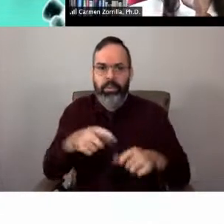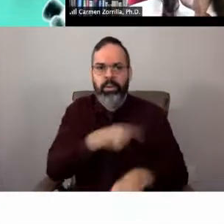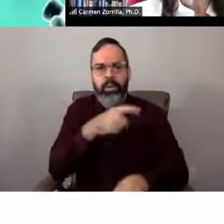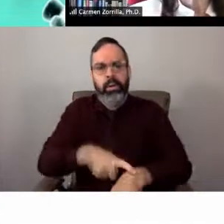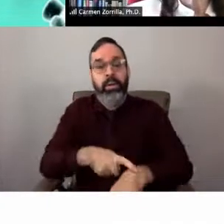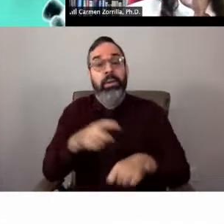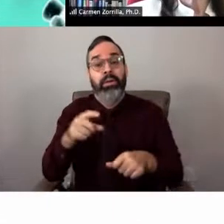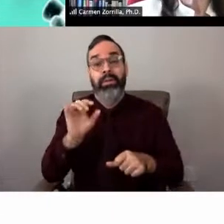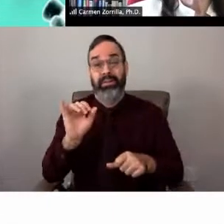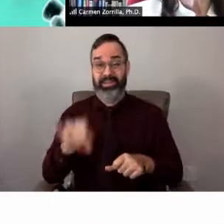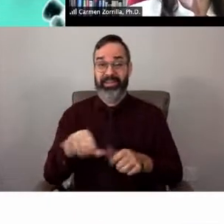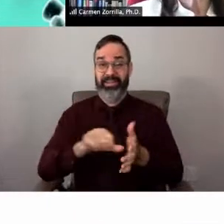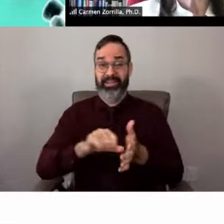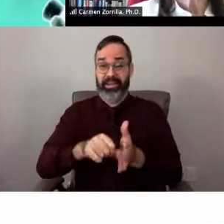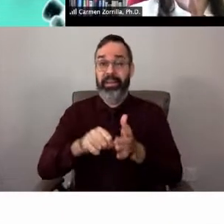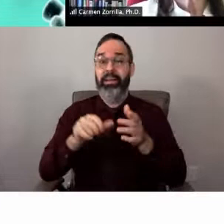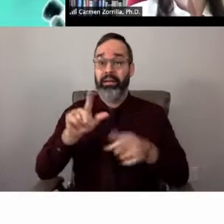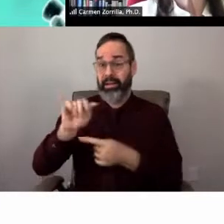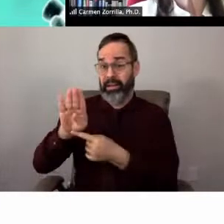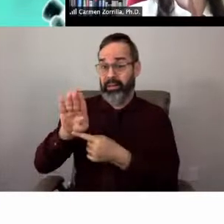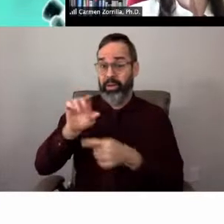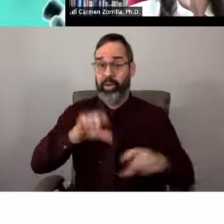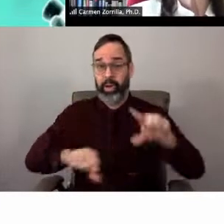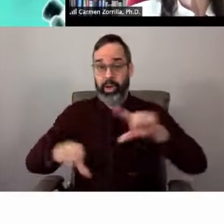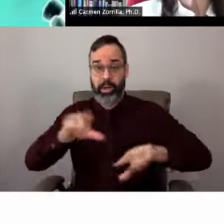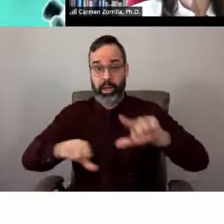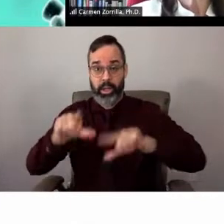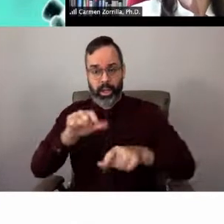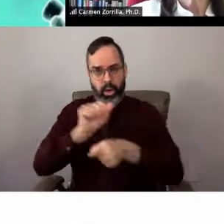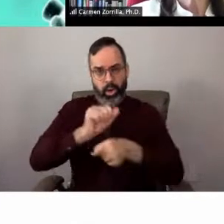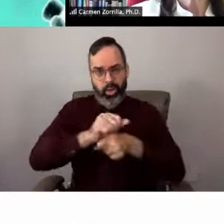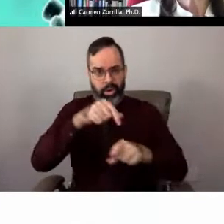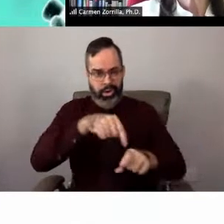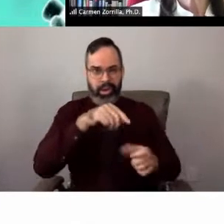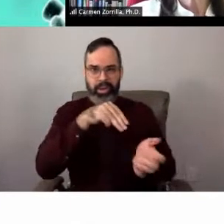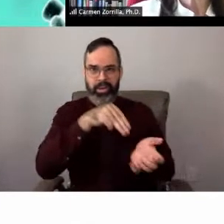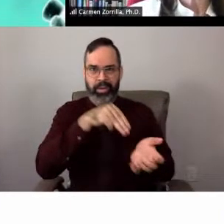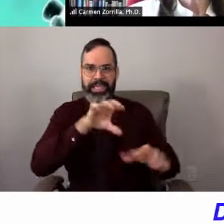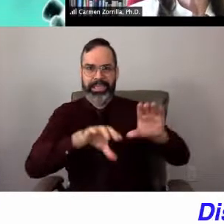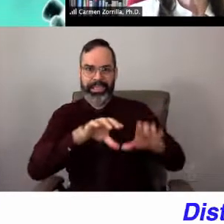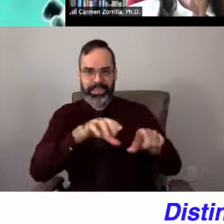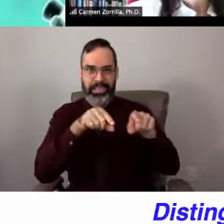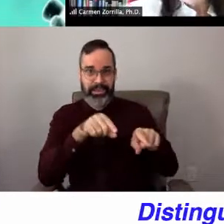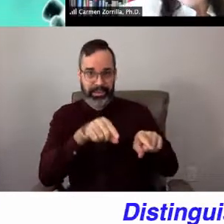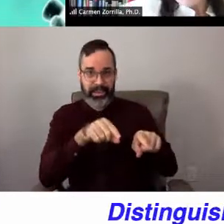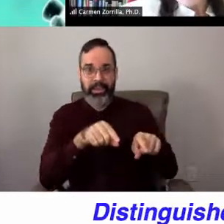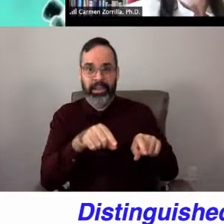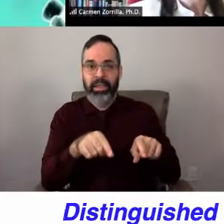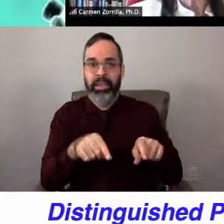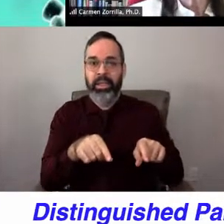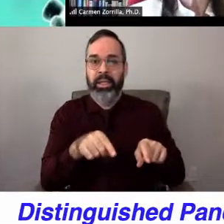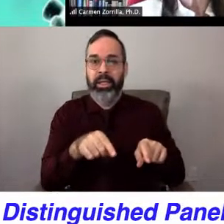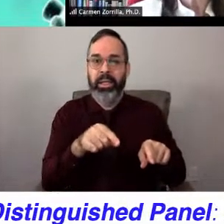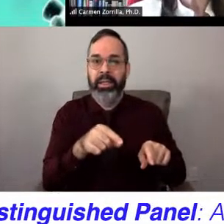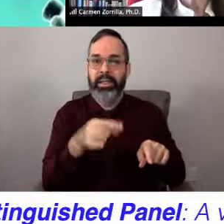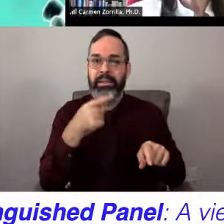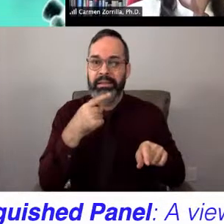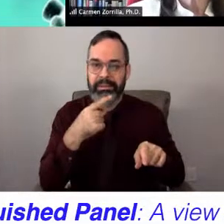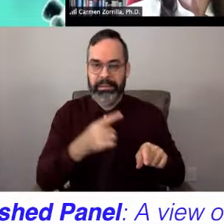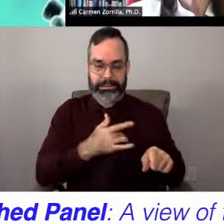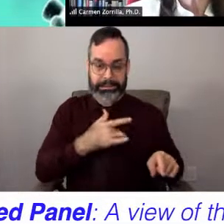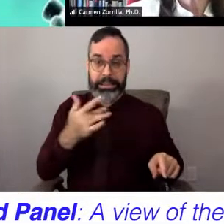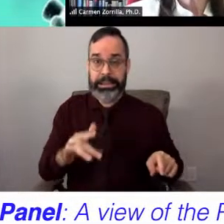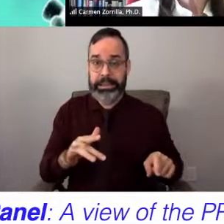that in the laboratory that is working at the Medical Sciences campus, one of the tests says that sensitivity is